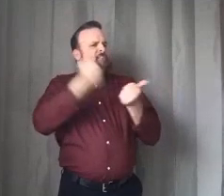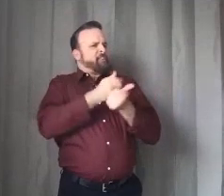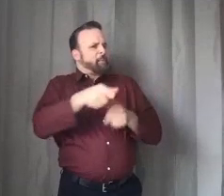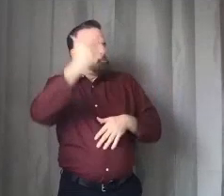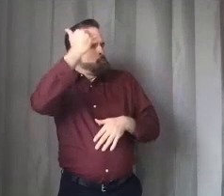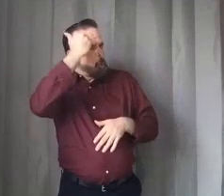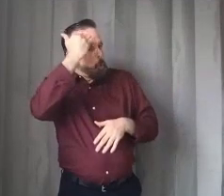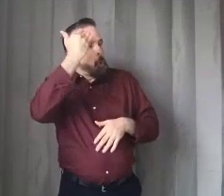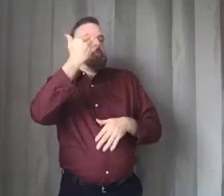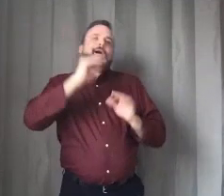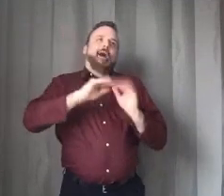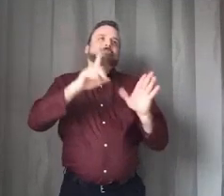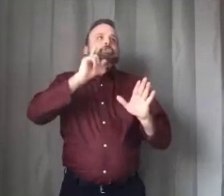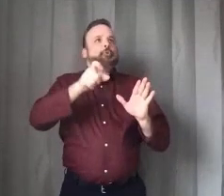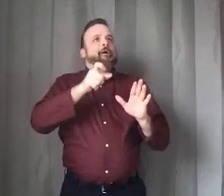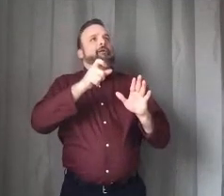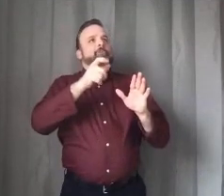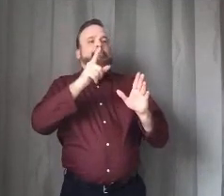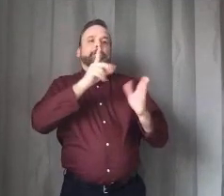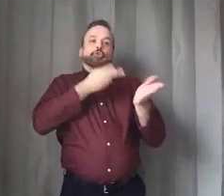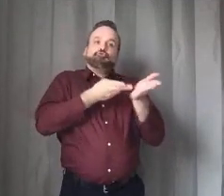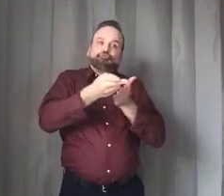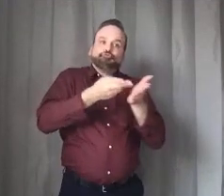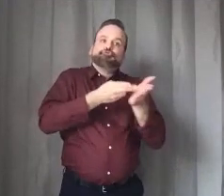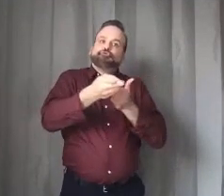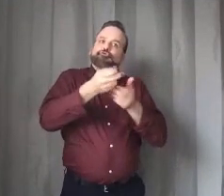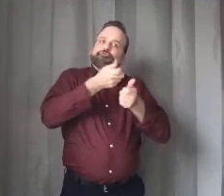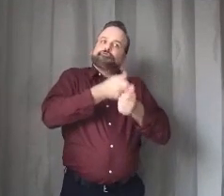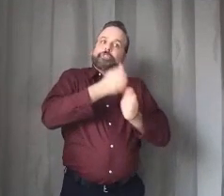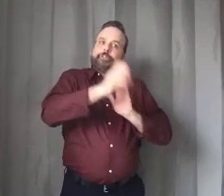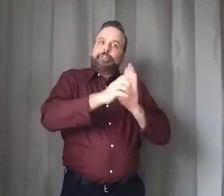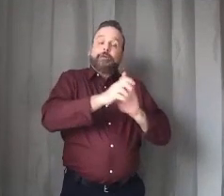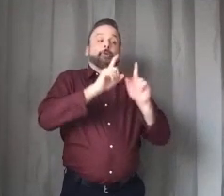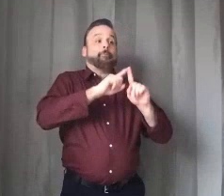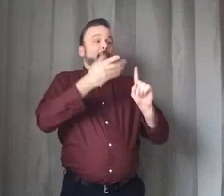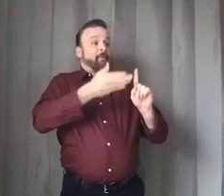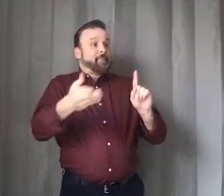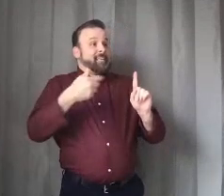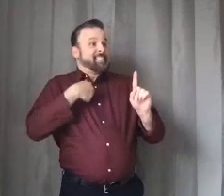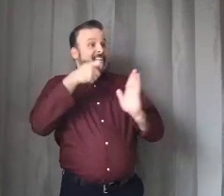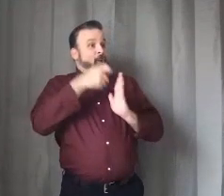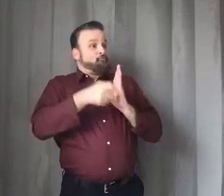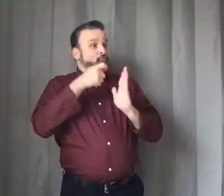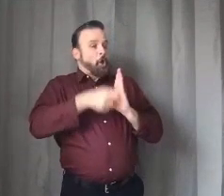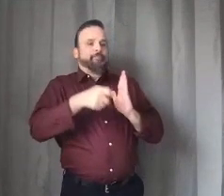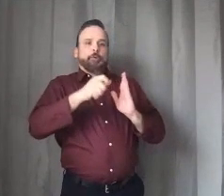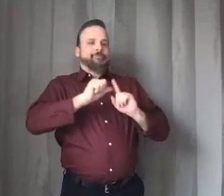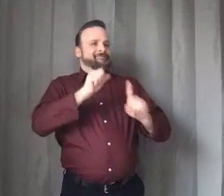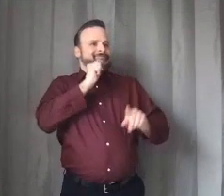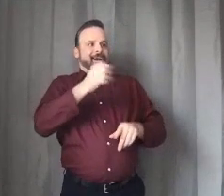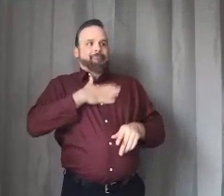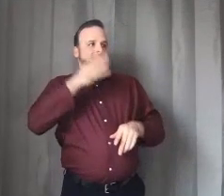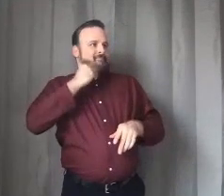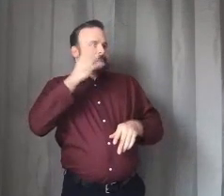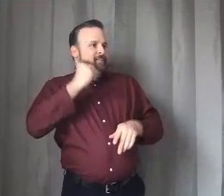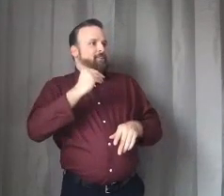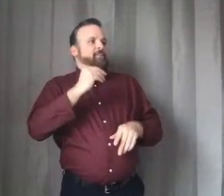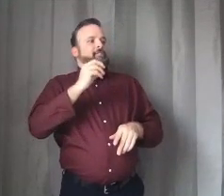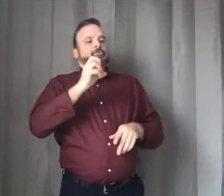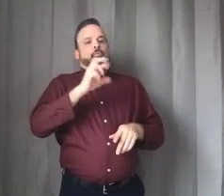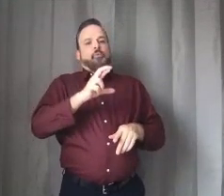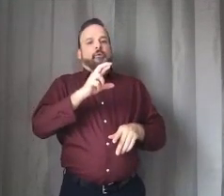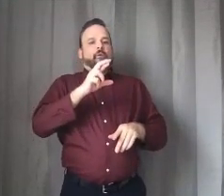true to character and all that good stuff. But for me, I think the things that I've gotten to write that were outside of my experience are the things that, like writing